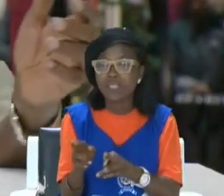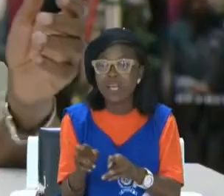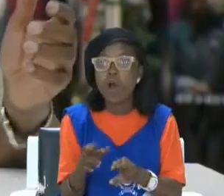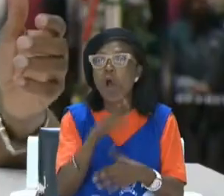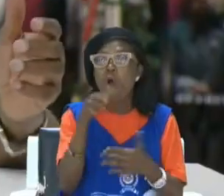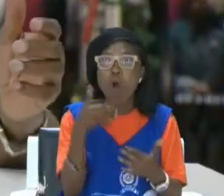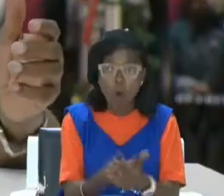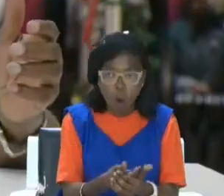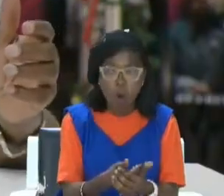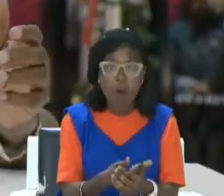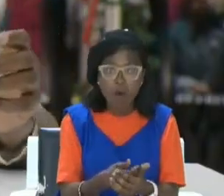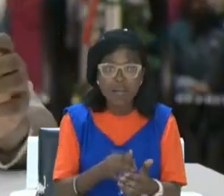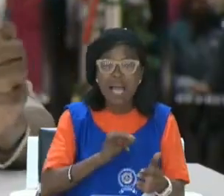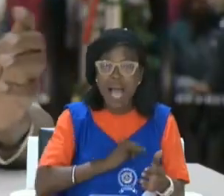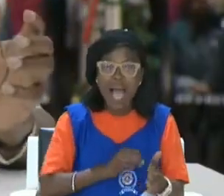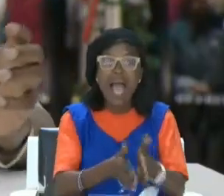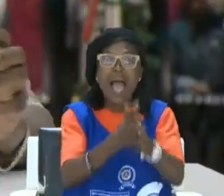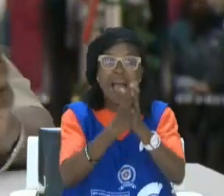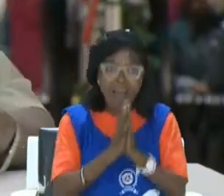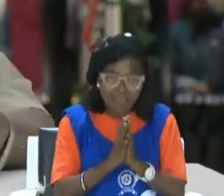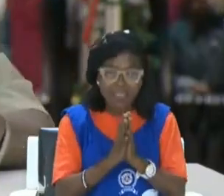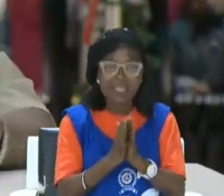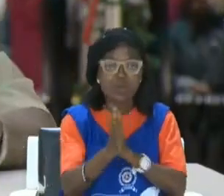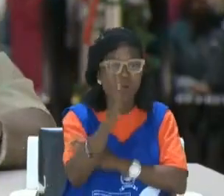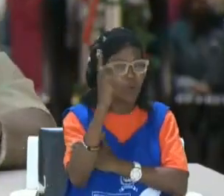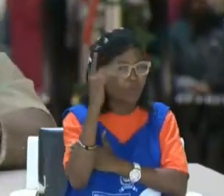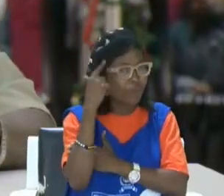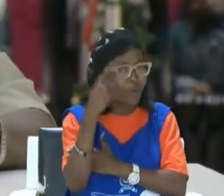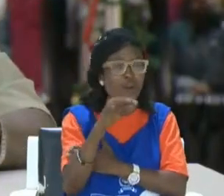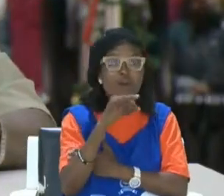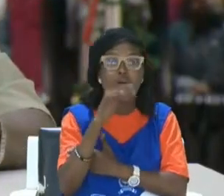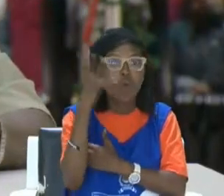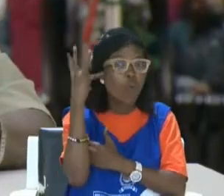All I asked God for was a house.